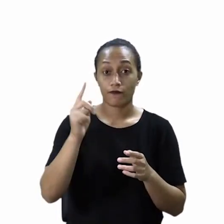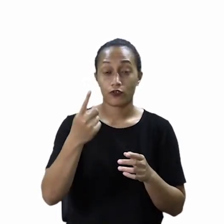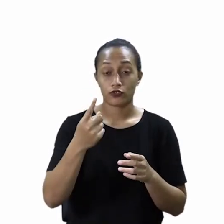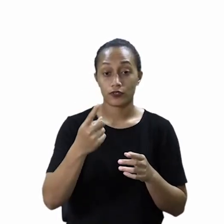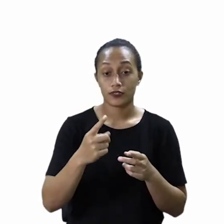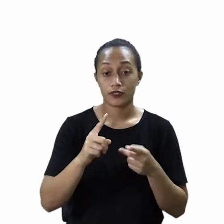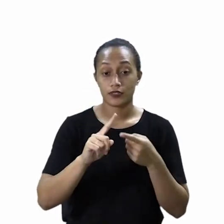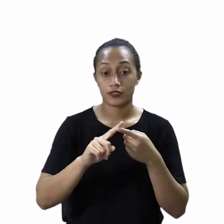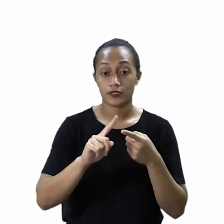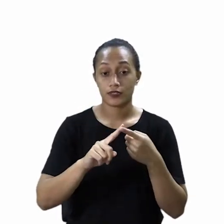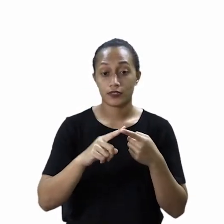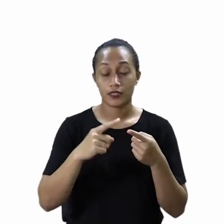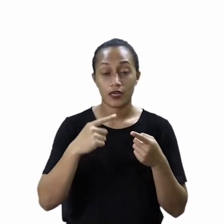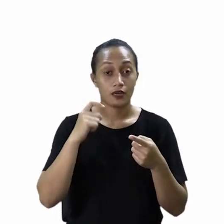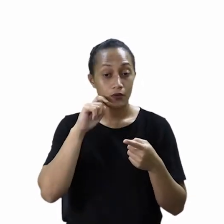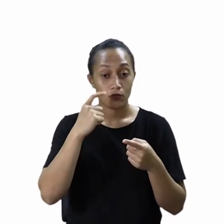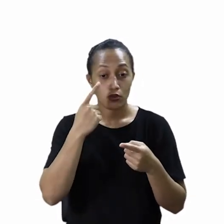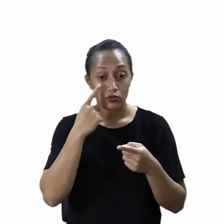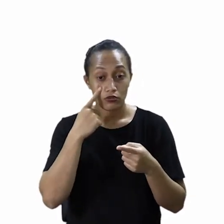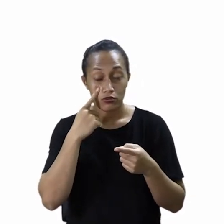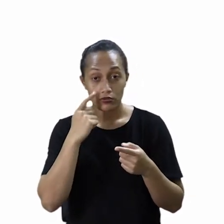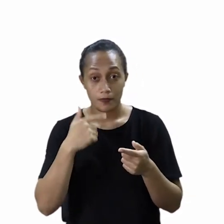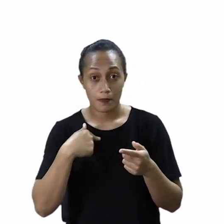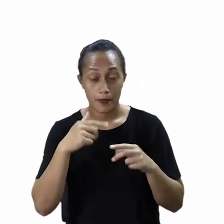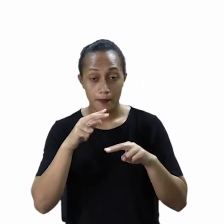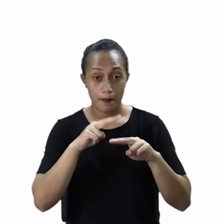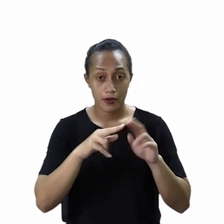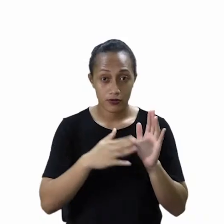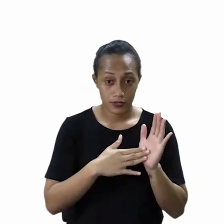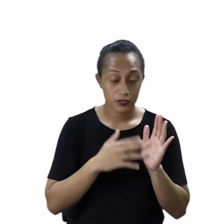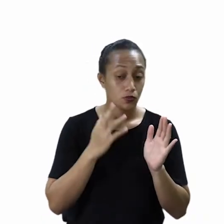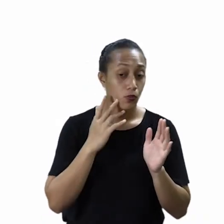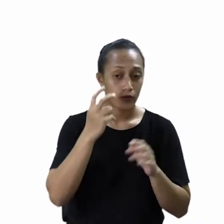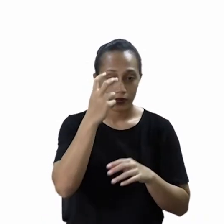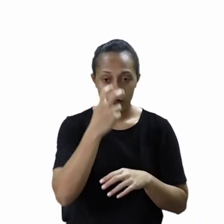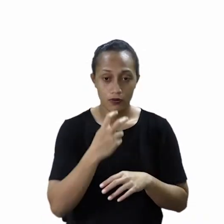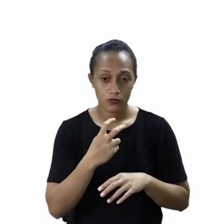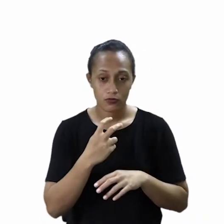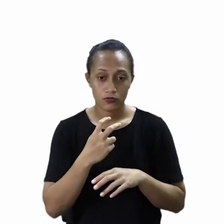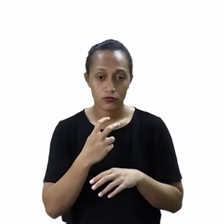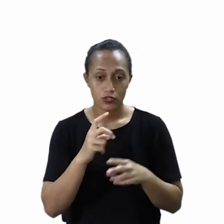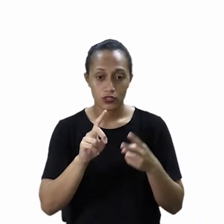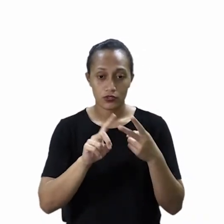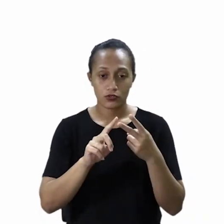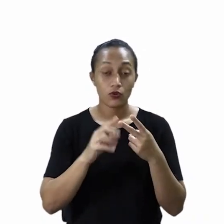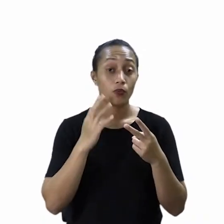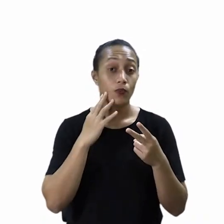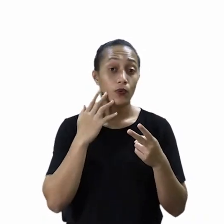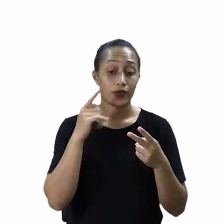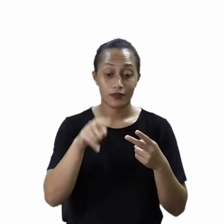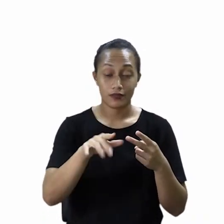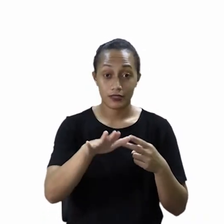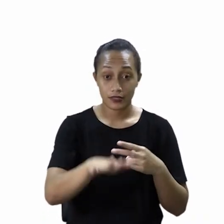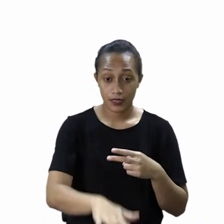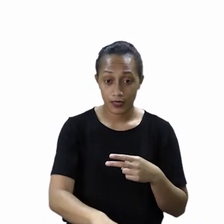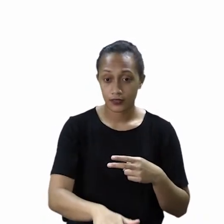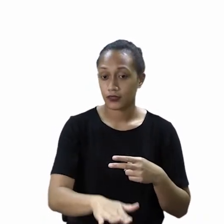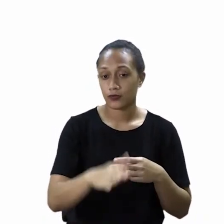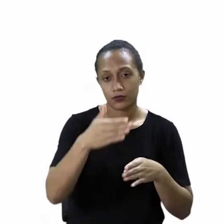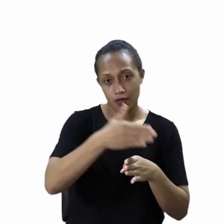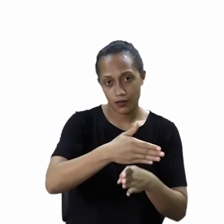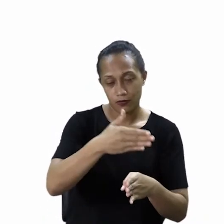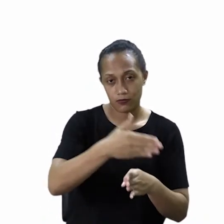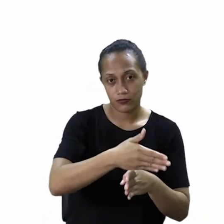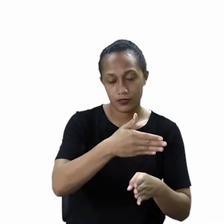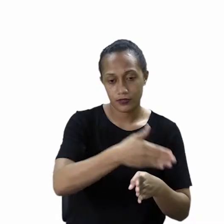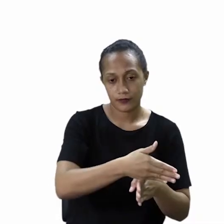1. I'll look after my parents when they get old. Audio 2. When he was young, he was a hard